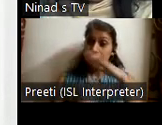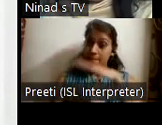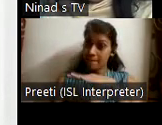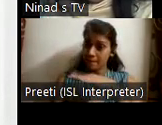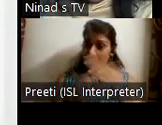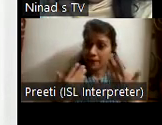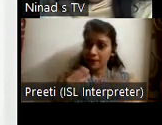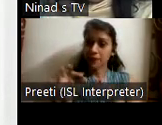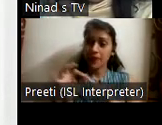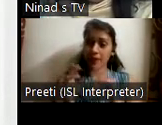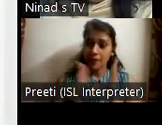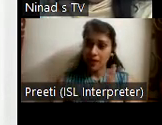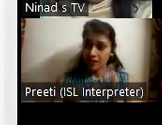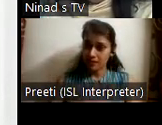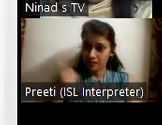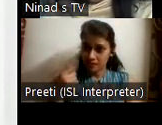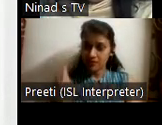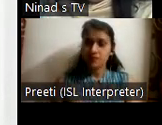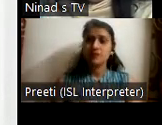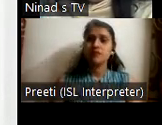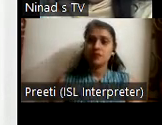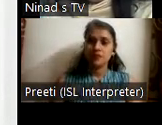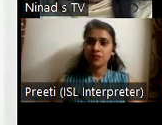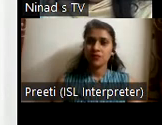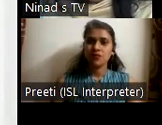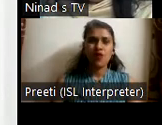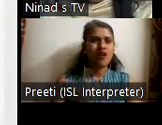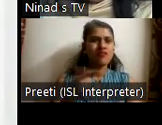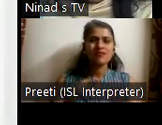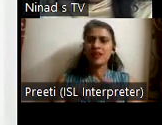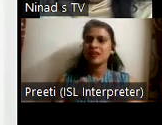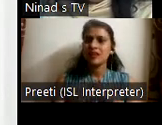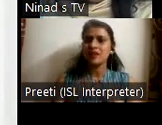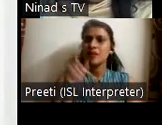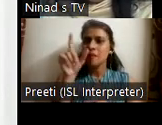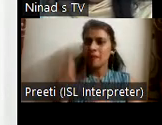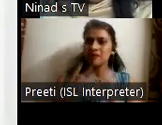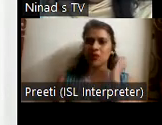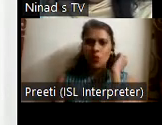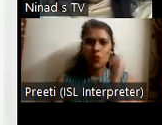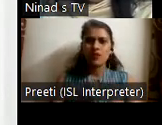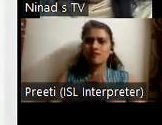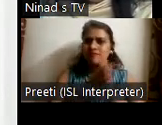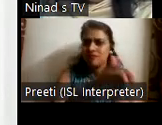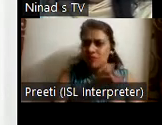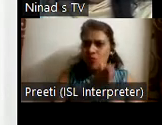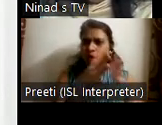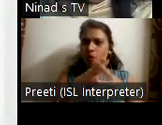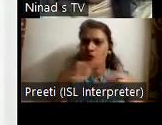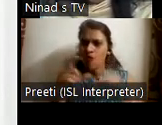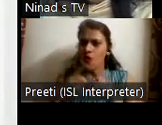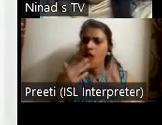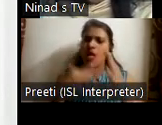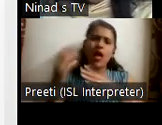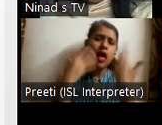or it's a person sweeping on the floor, or a person who is a carpenter, or a person who is coming to clean our